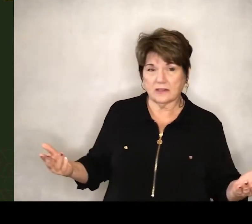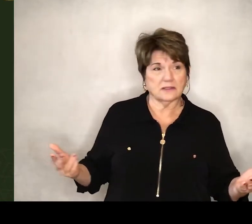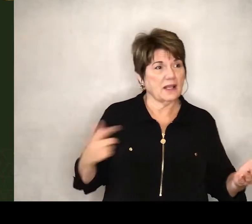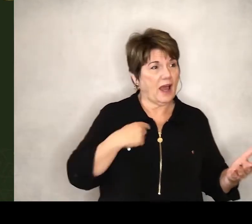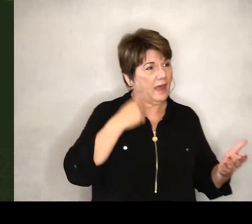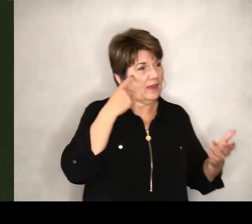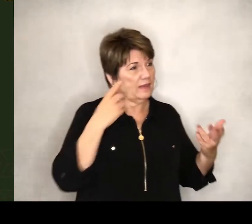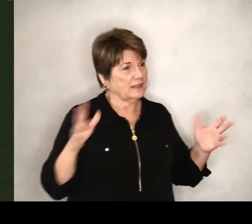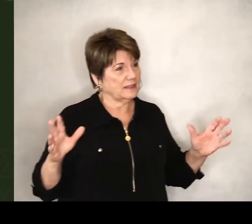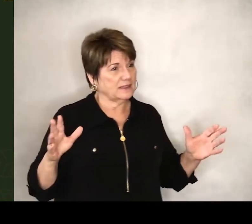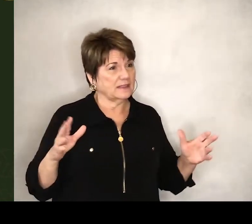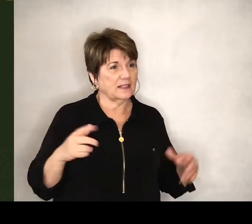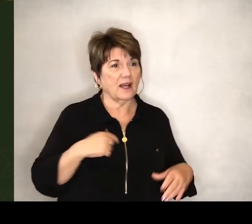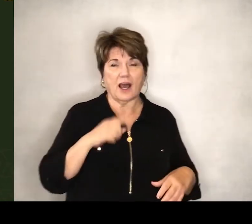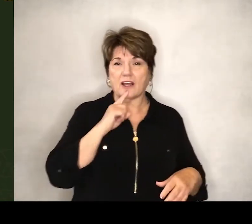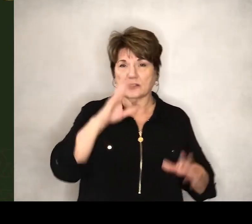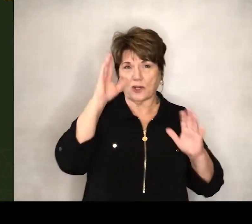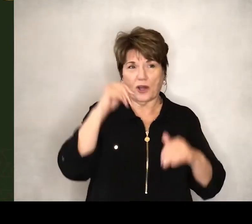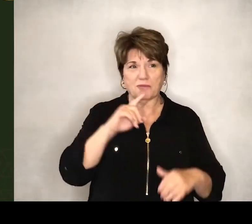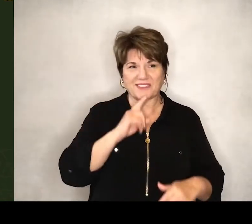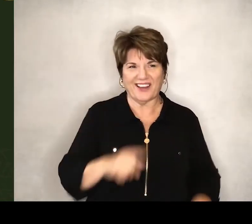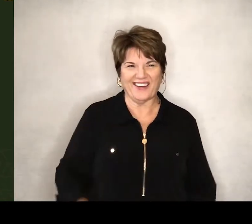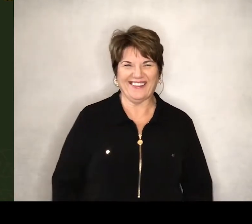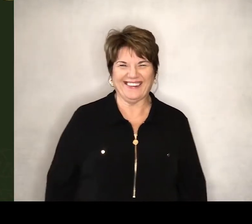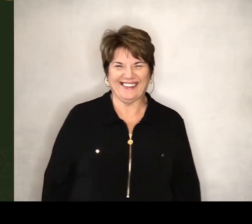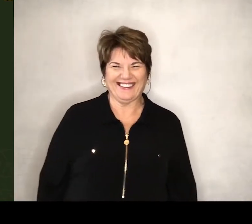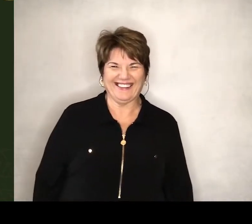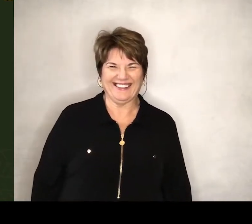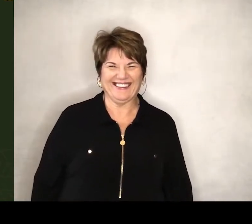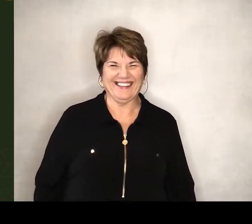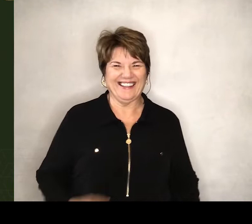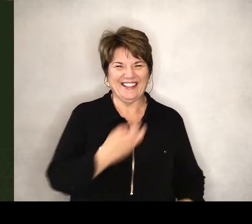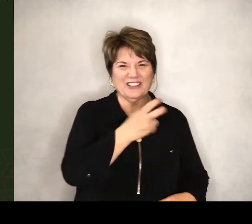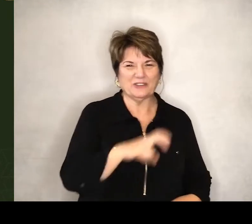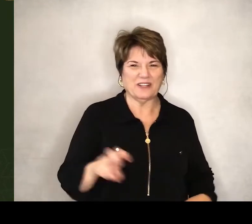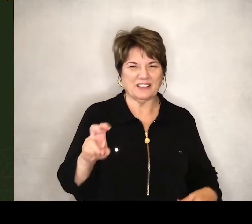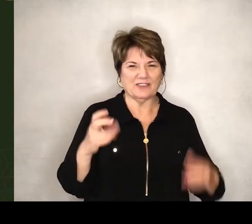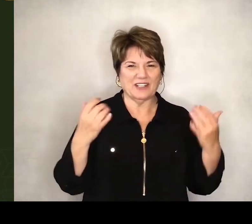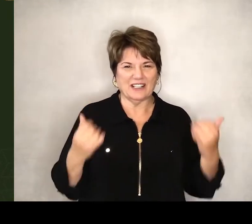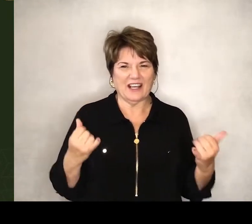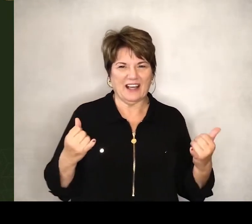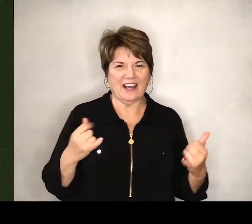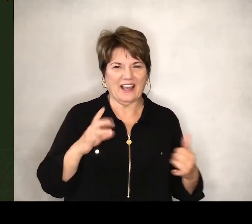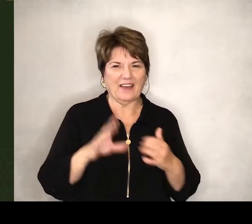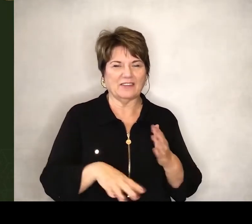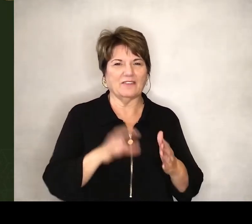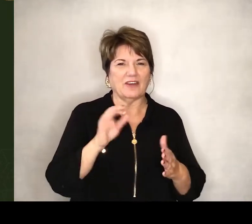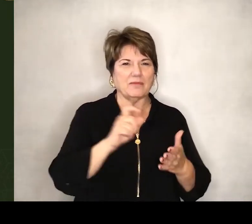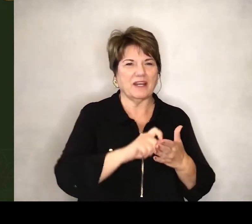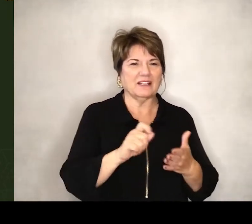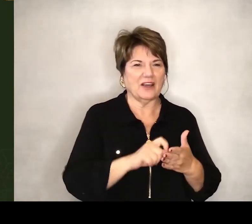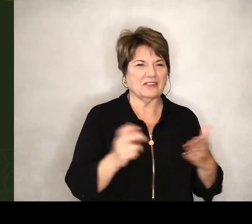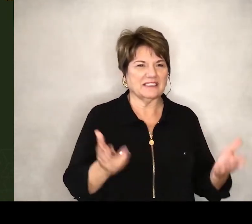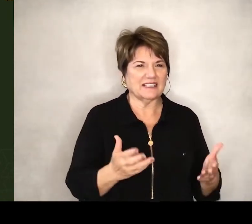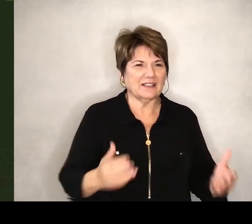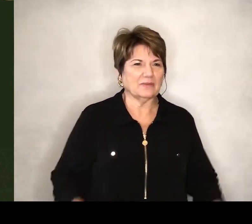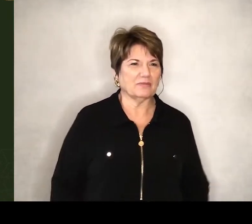I think that's it. I sure hope so. Okay. All right. We're going to make the transition here. Hold on. I got to find my notes here somewhere.